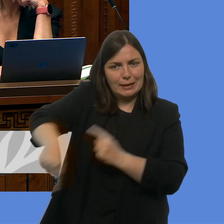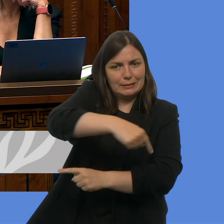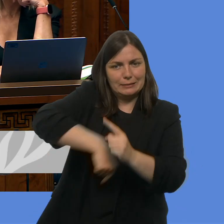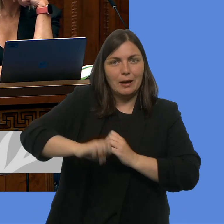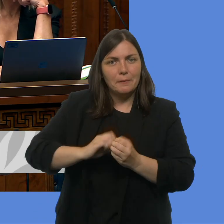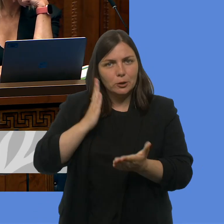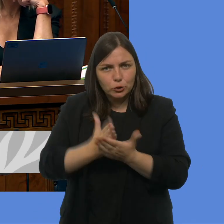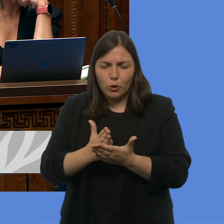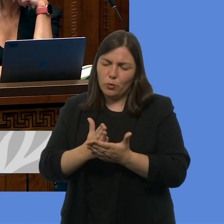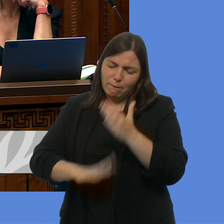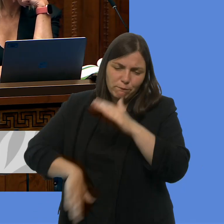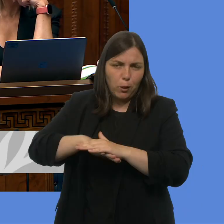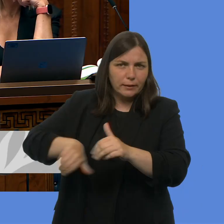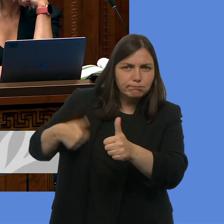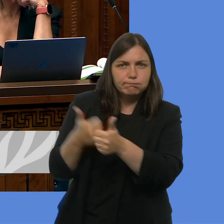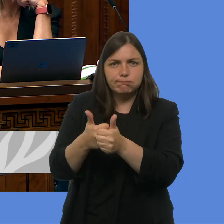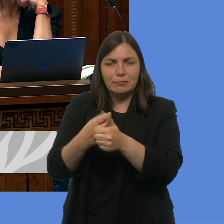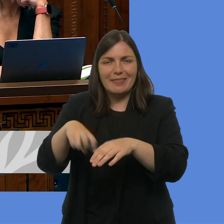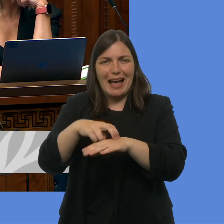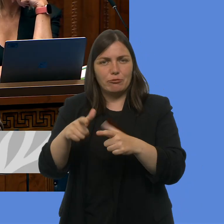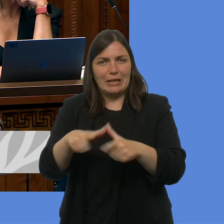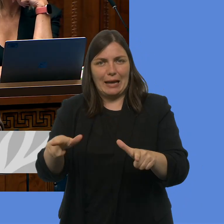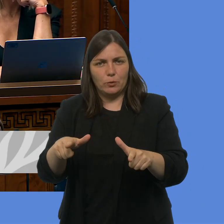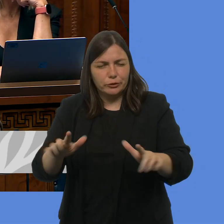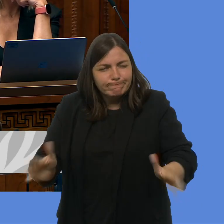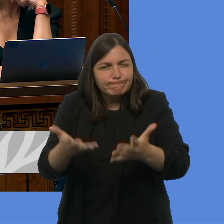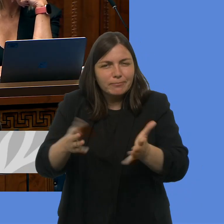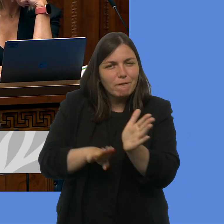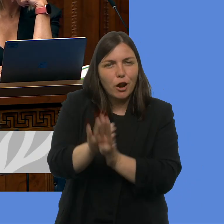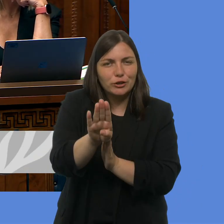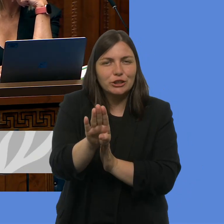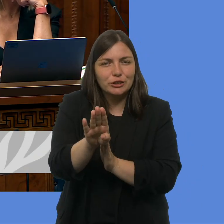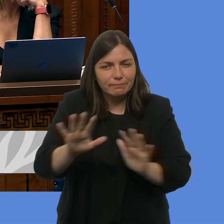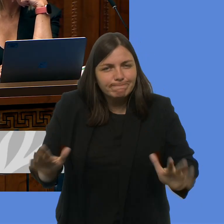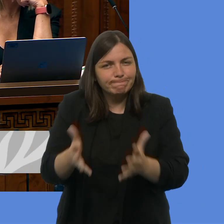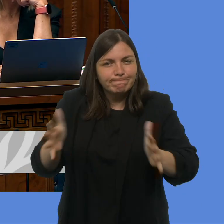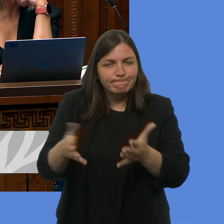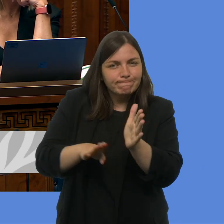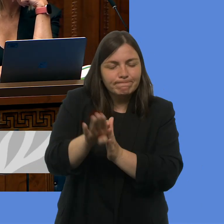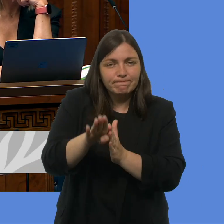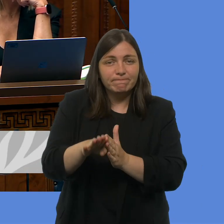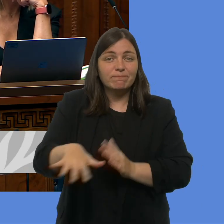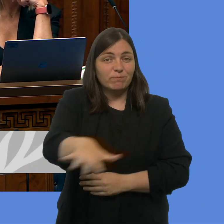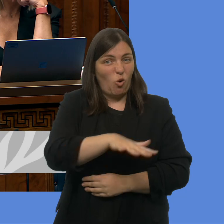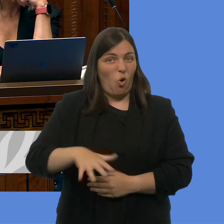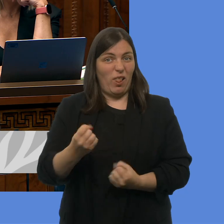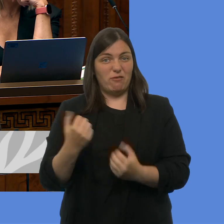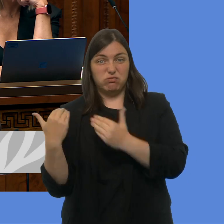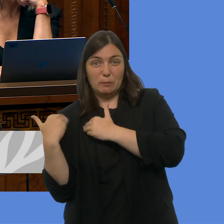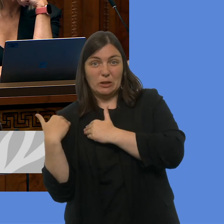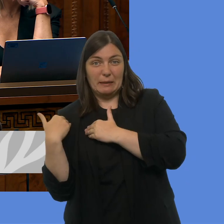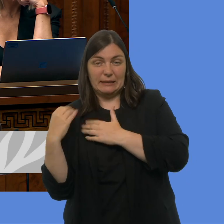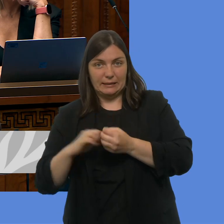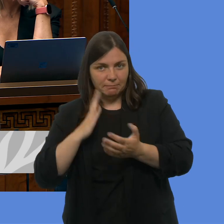fully supported and allowed to flourish. And I think we all have a clear duty in terms of playing a positive and proactive role in ensuring that the